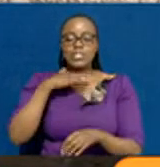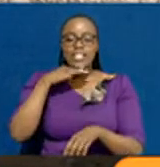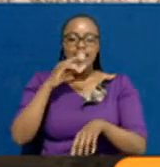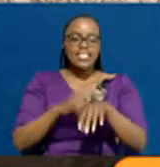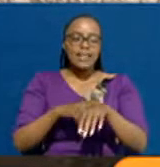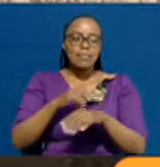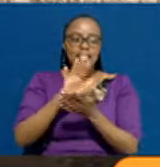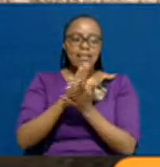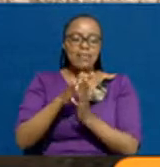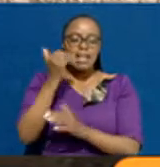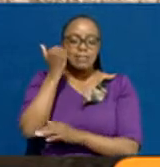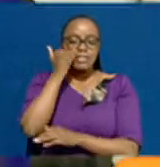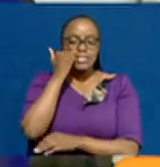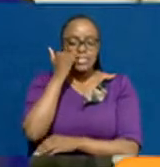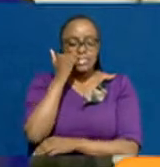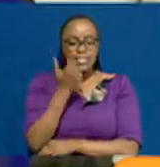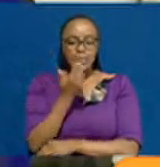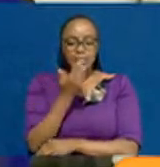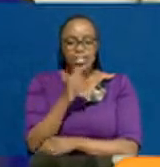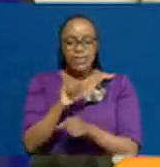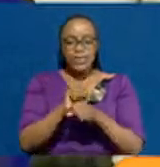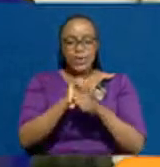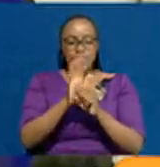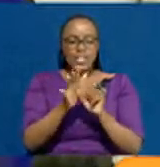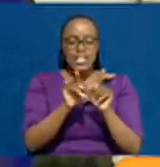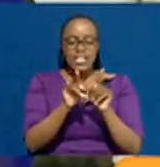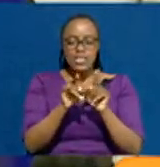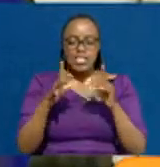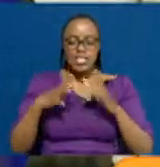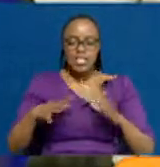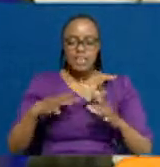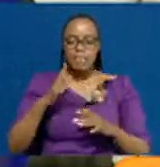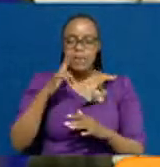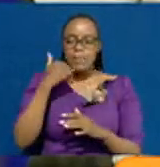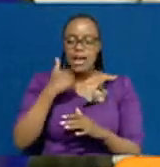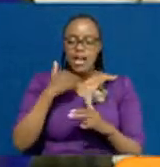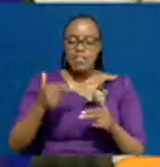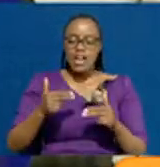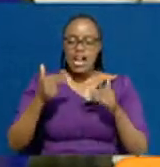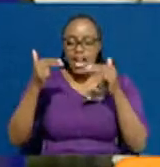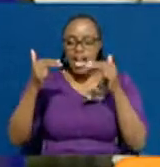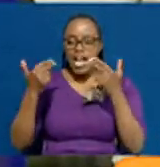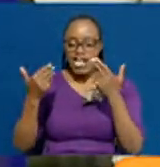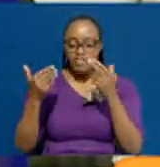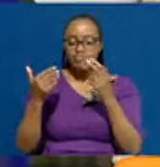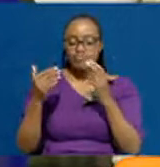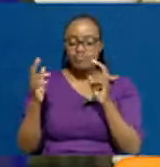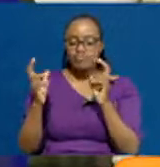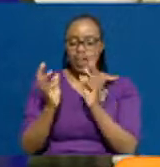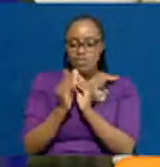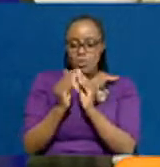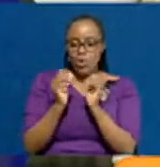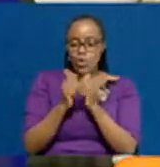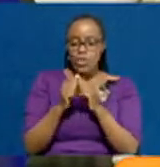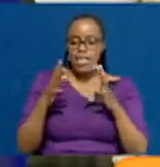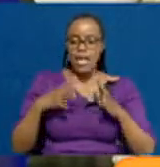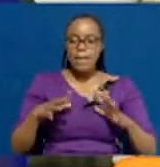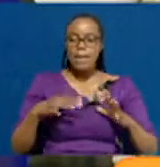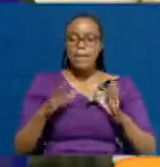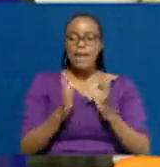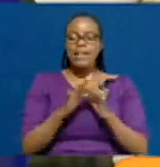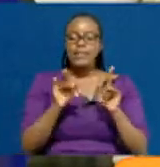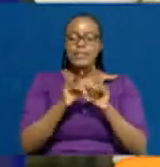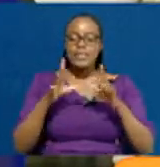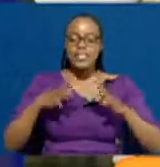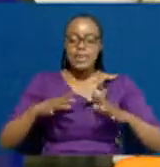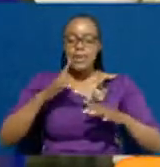get hospitalized. And then, of course, the people who are in high contact with the population, and also the people who are